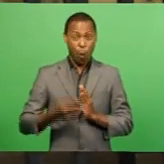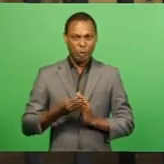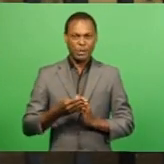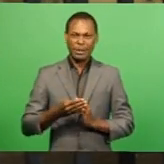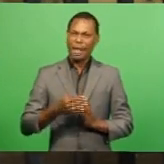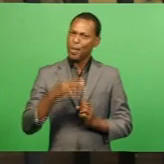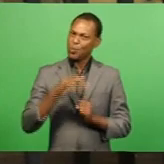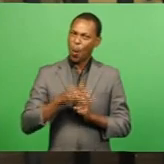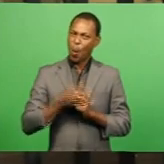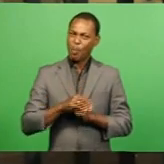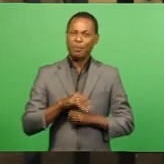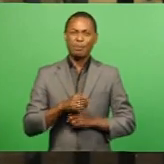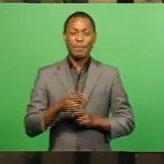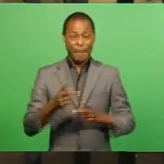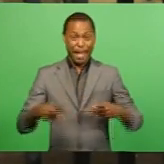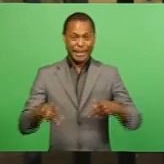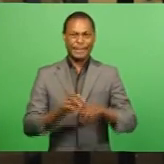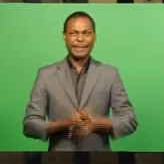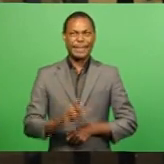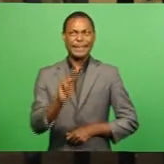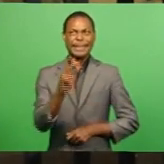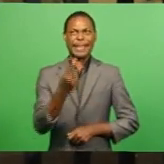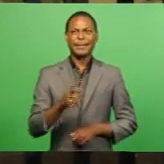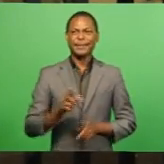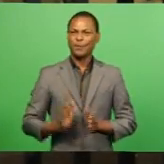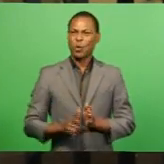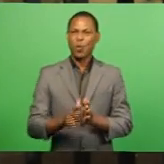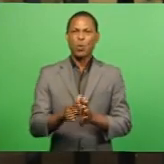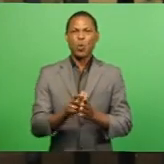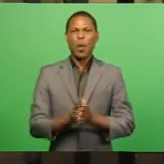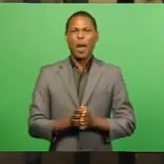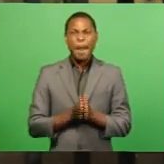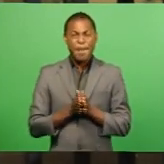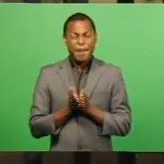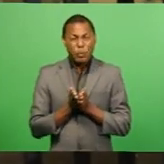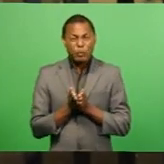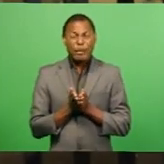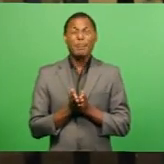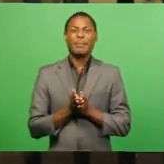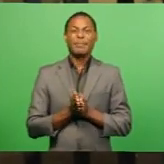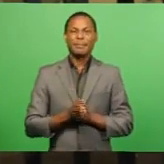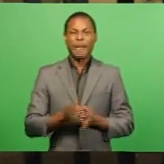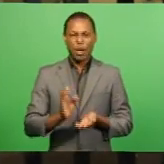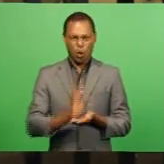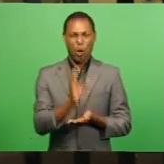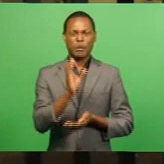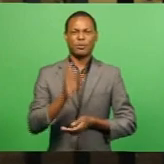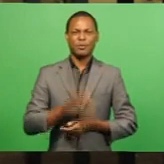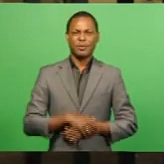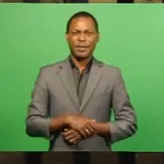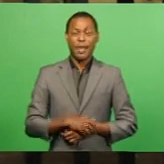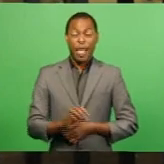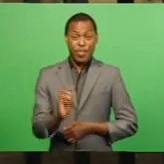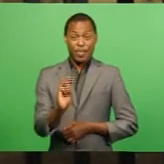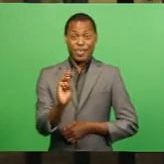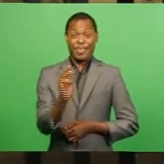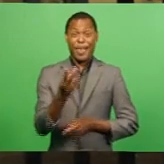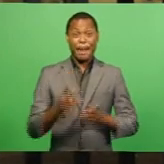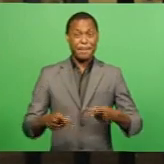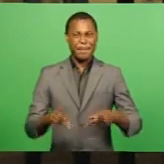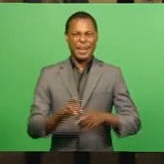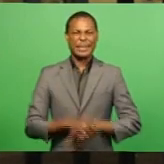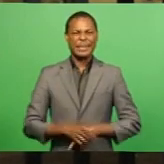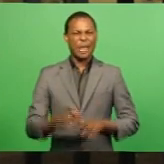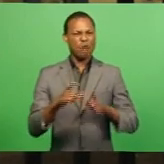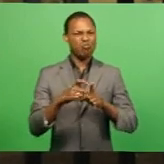spot. In second place is Lautoka Muslim College with 2 golds and 4 bronze medals. And in third place is Ndrasa